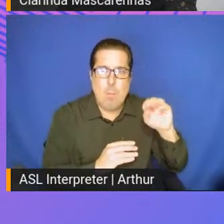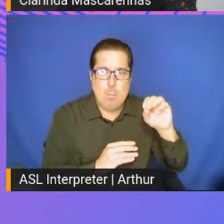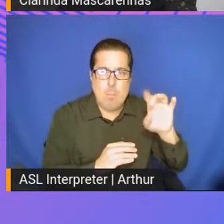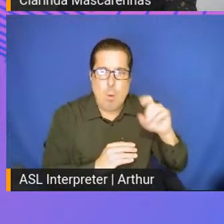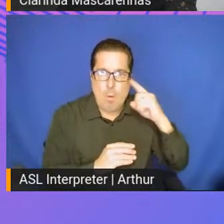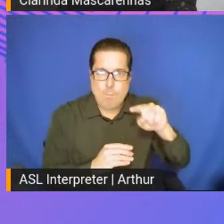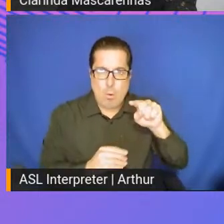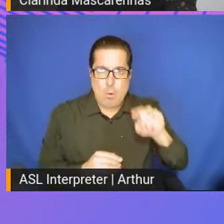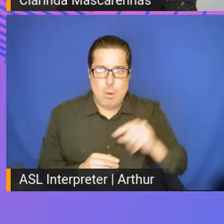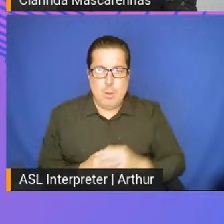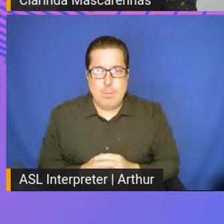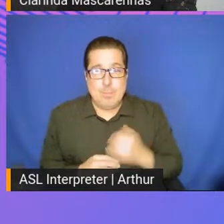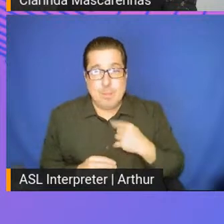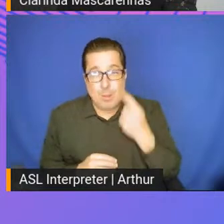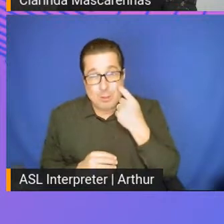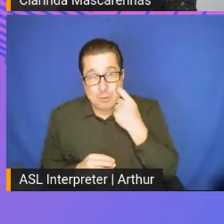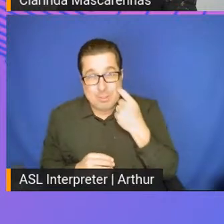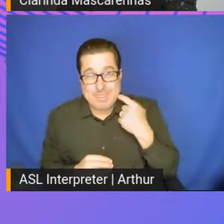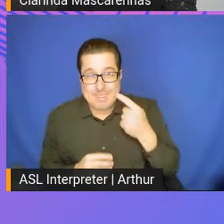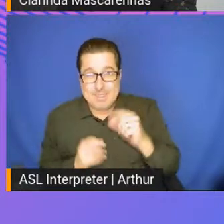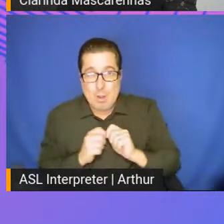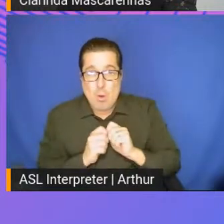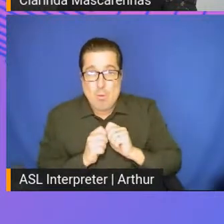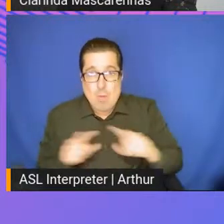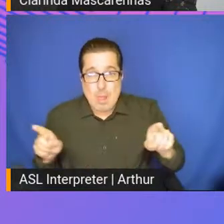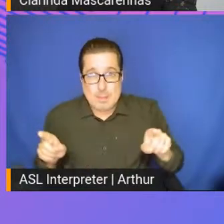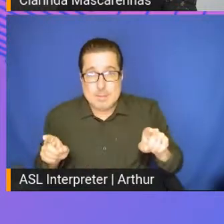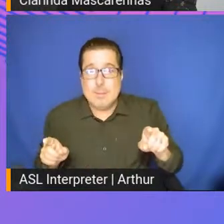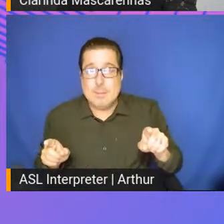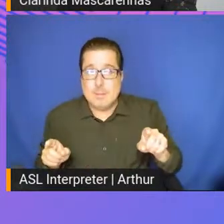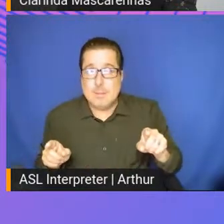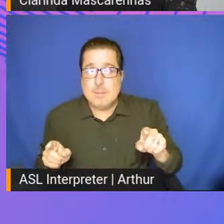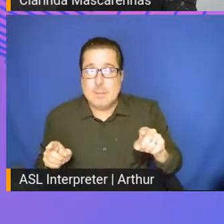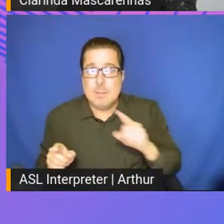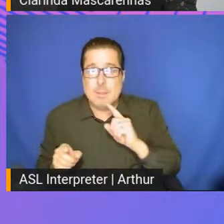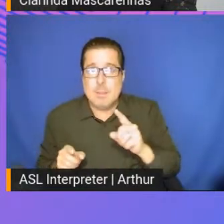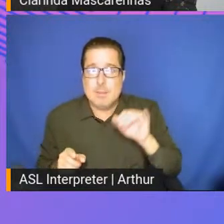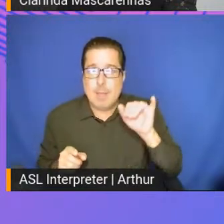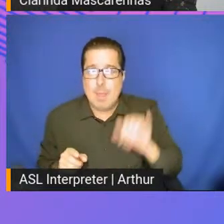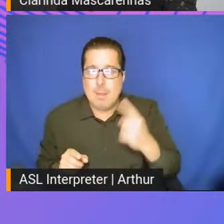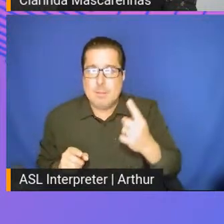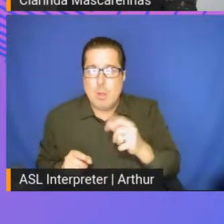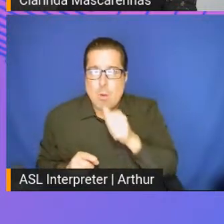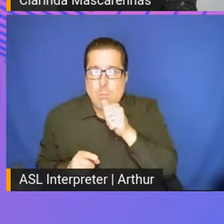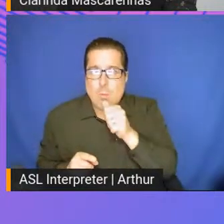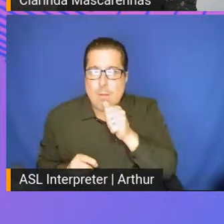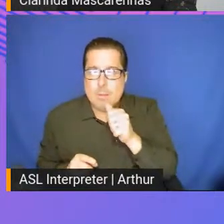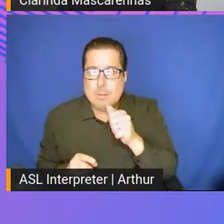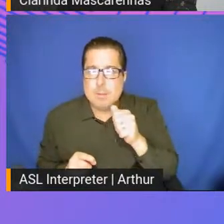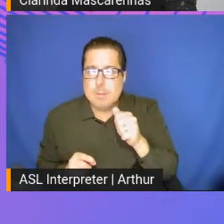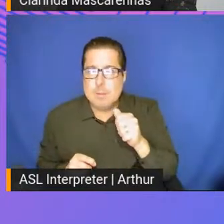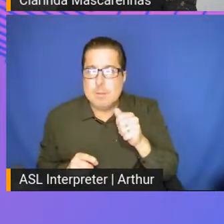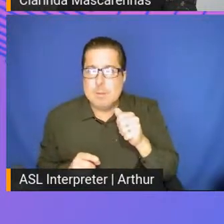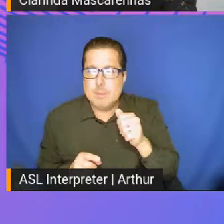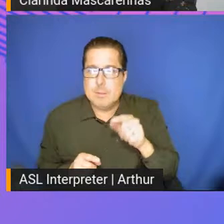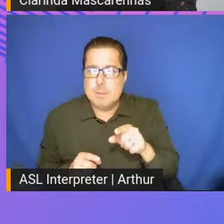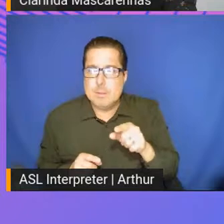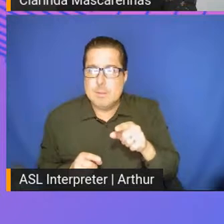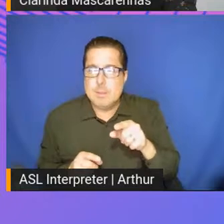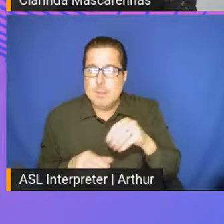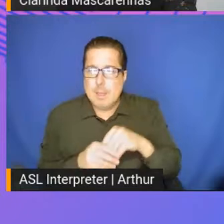What we recently released is private VPC mode. You can talk to your database in